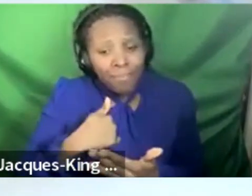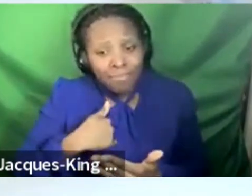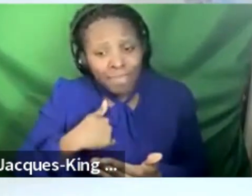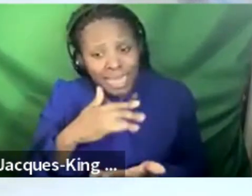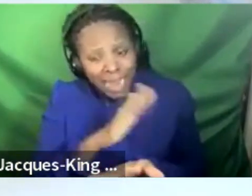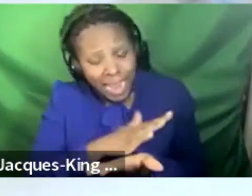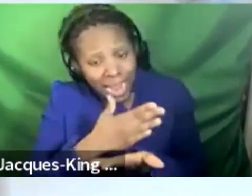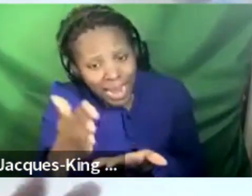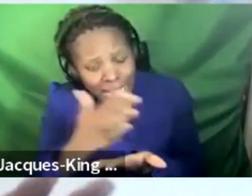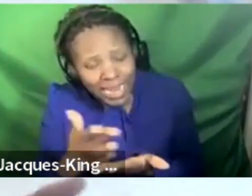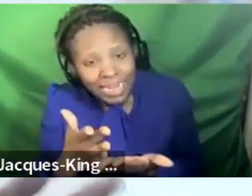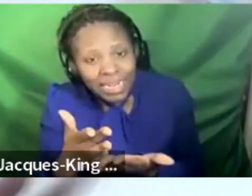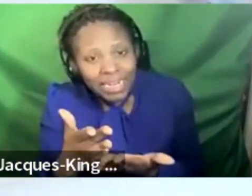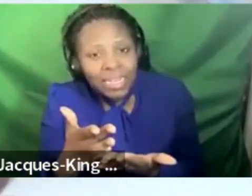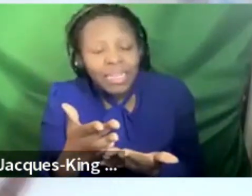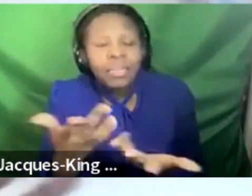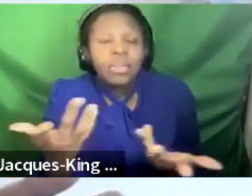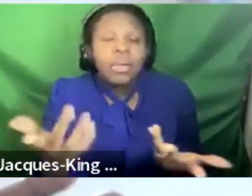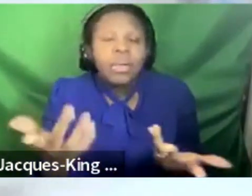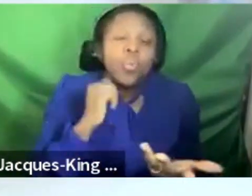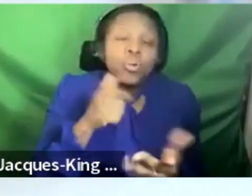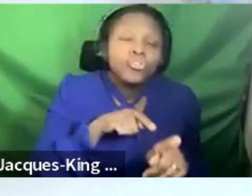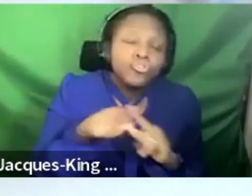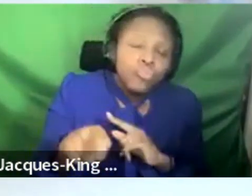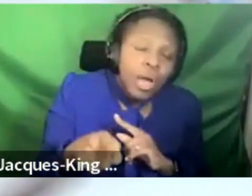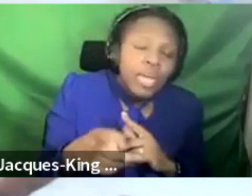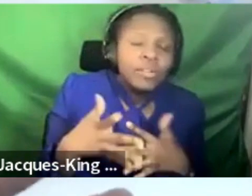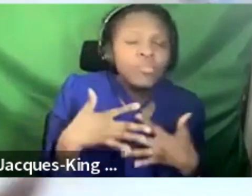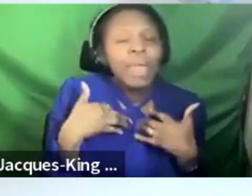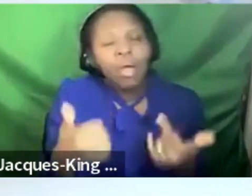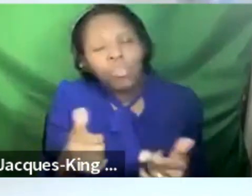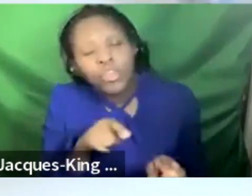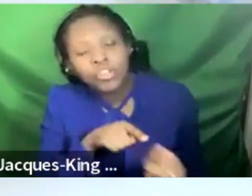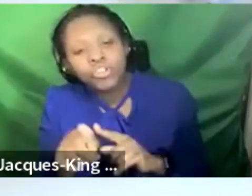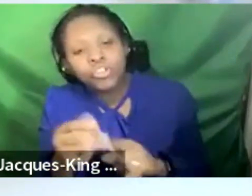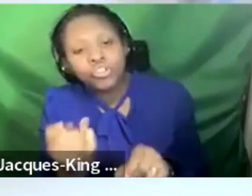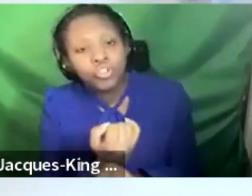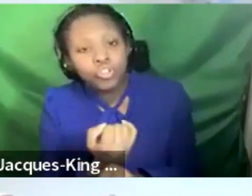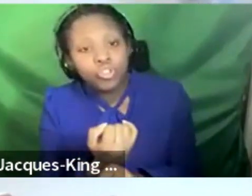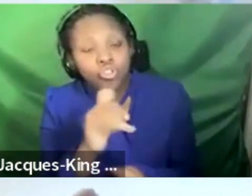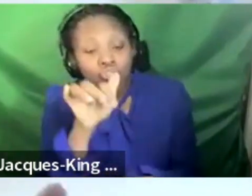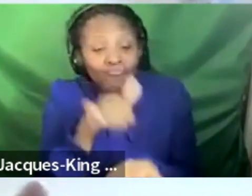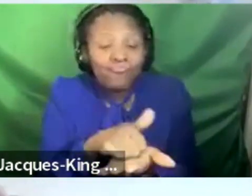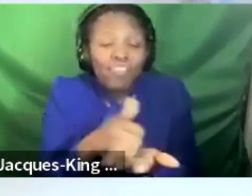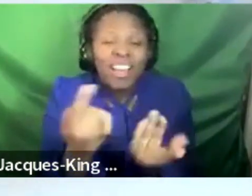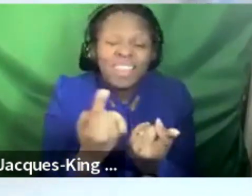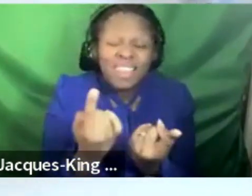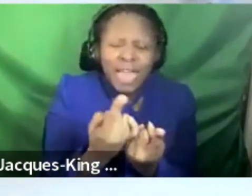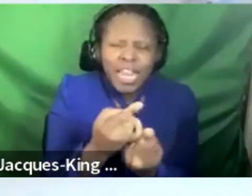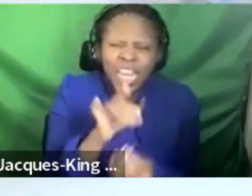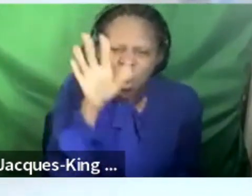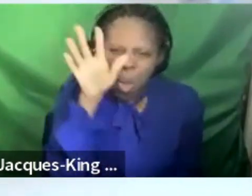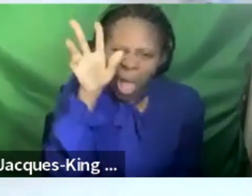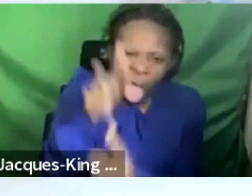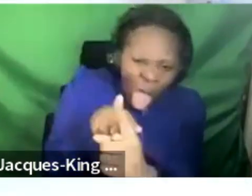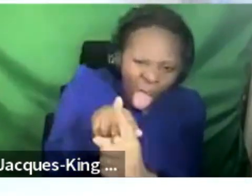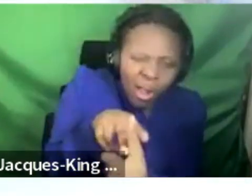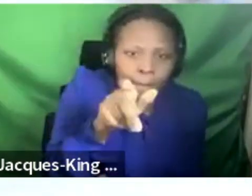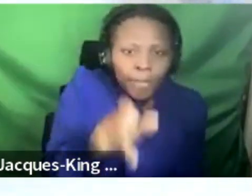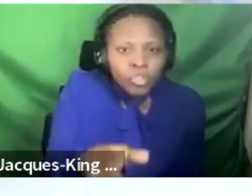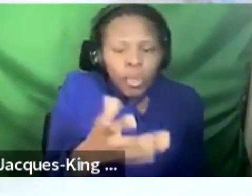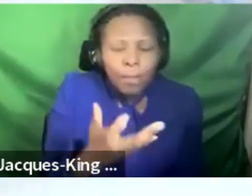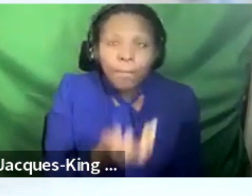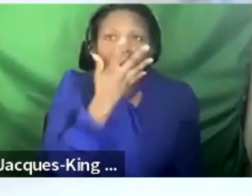this. And then you just, oh, okay, I'm gonna try and be healthy. I'm gonna try and do the right thing. And then you snap at somebody. And then